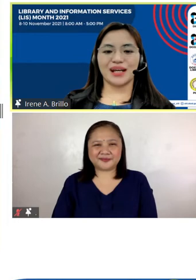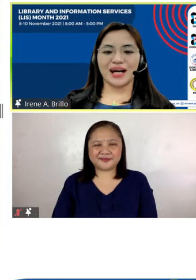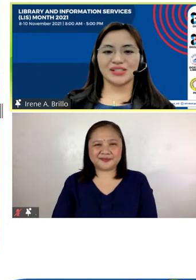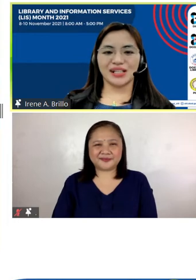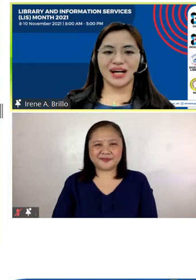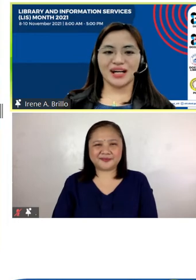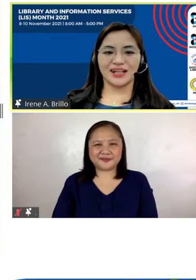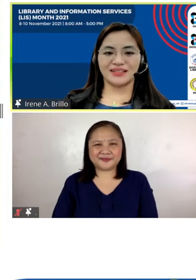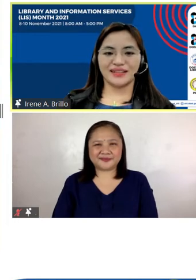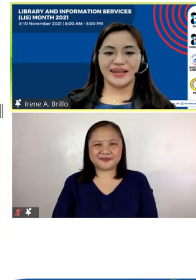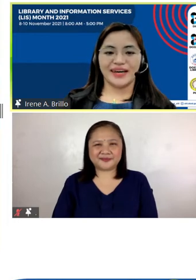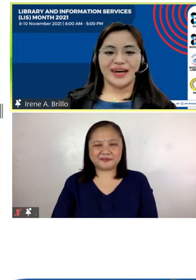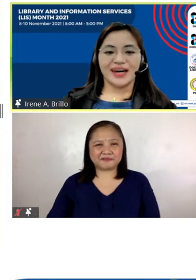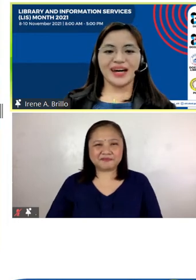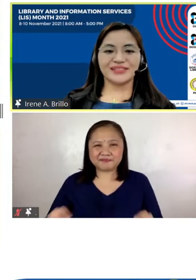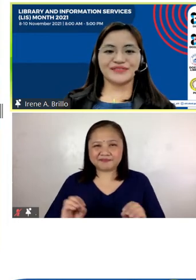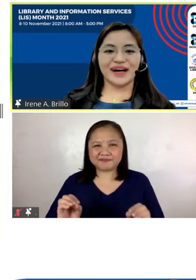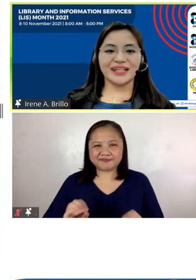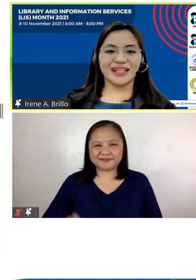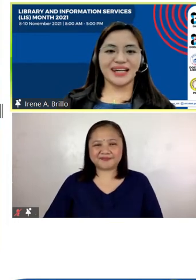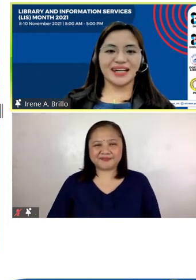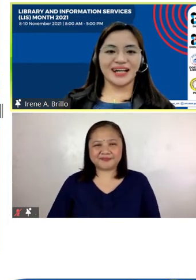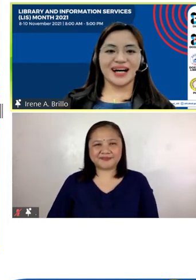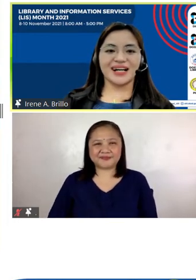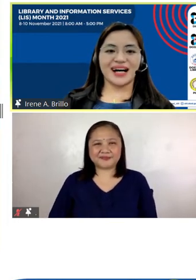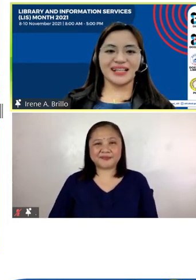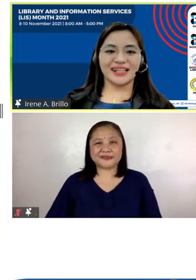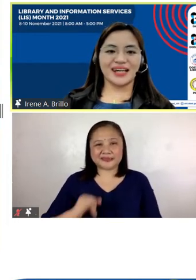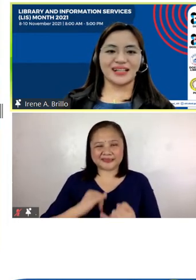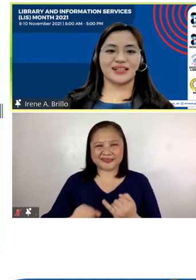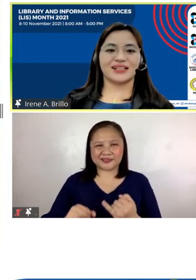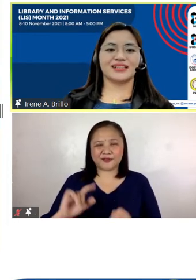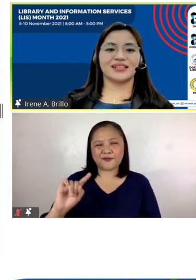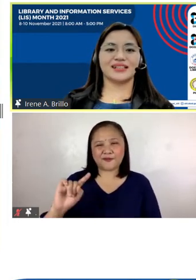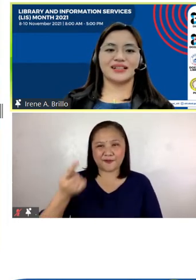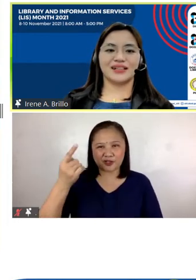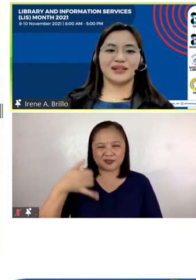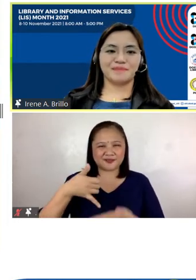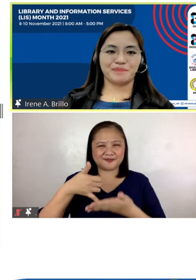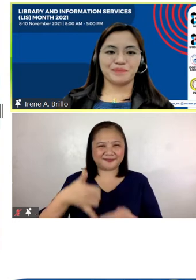Ayan, wala siya. And finally, ang ating